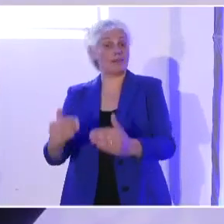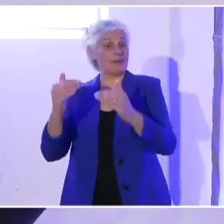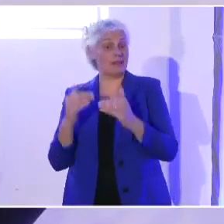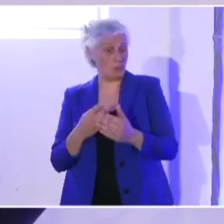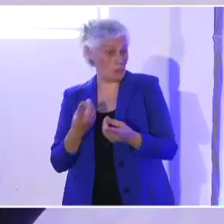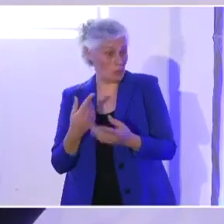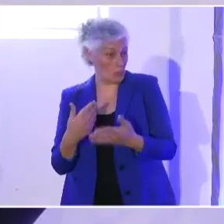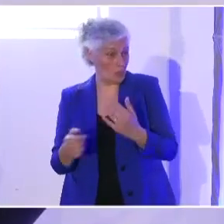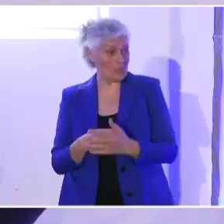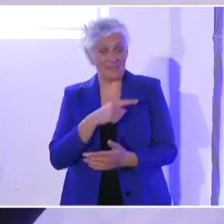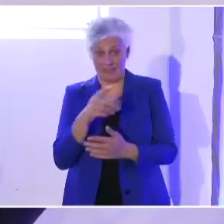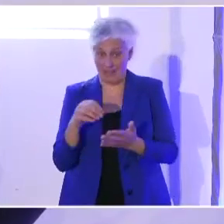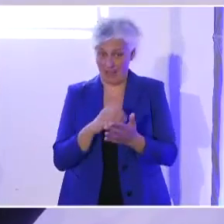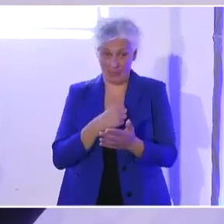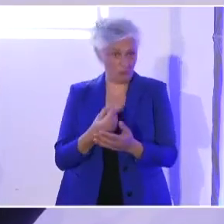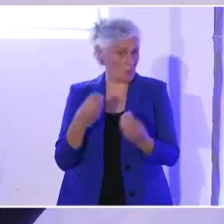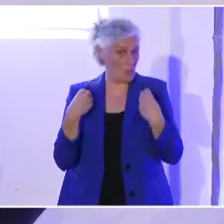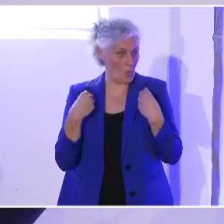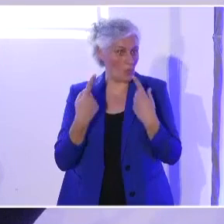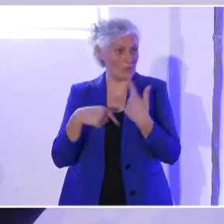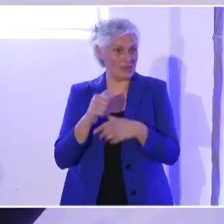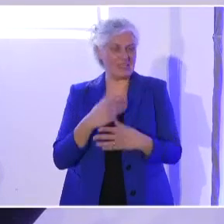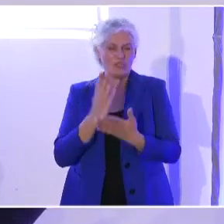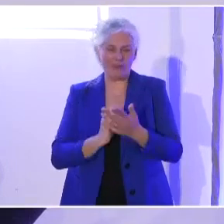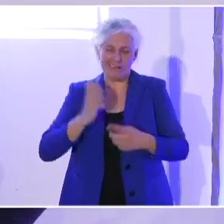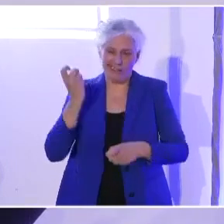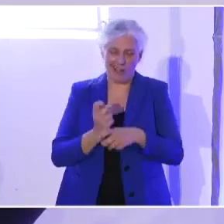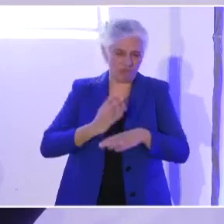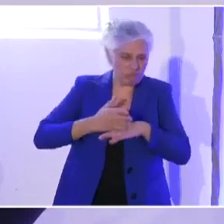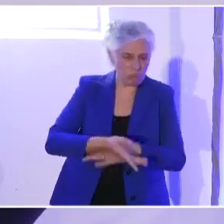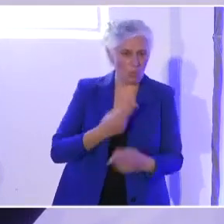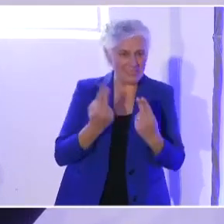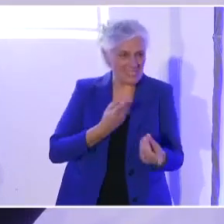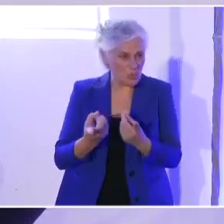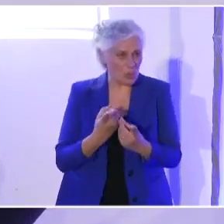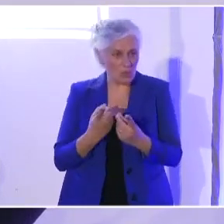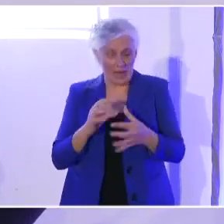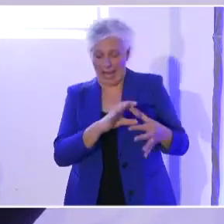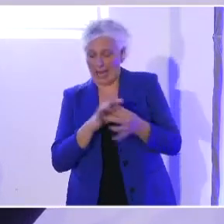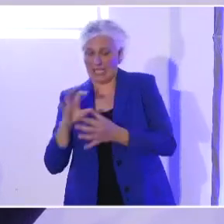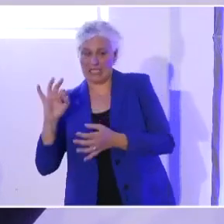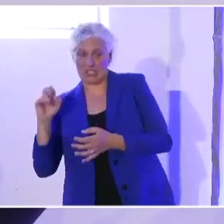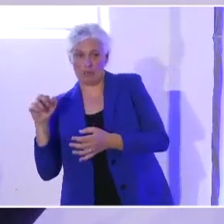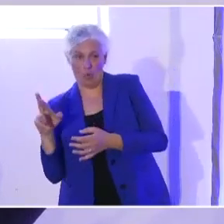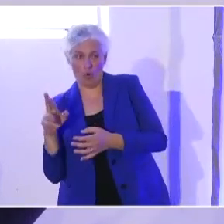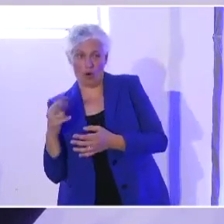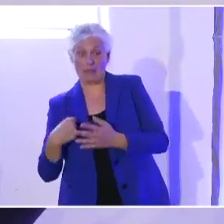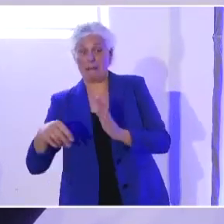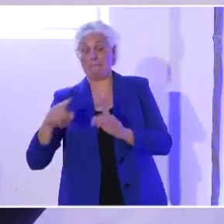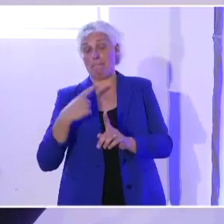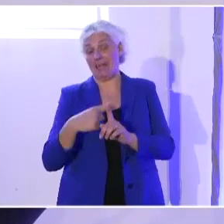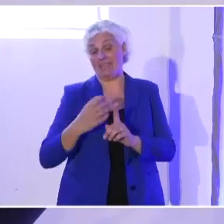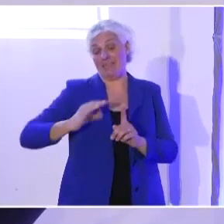take? And they have to be of your own volition and go beyond what you're required to do under GDPR in order to benefit from the